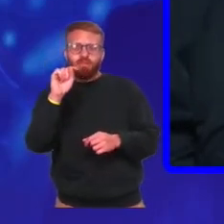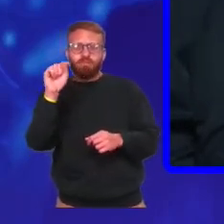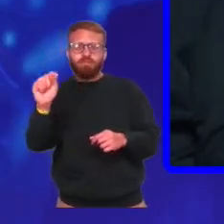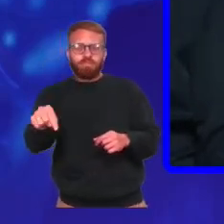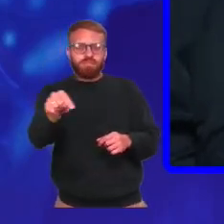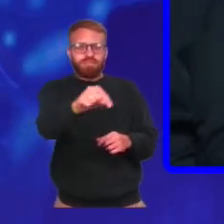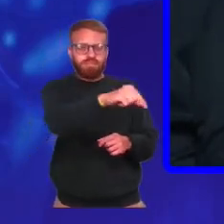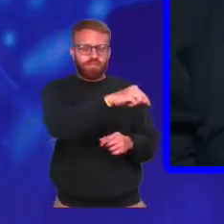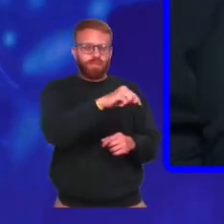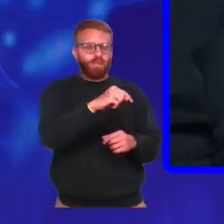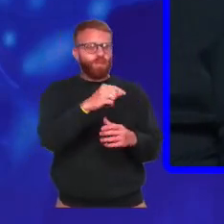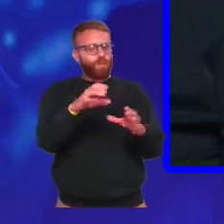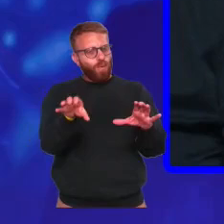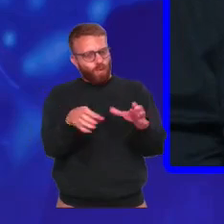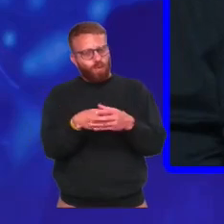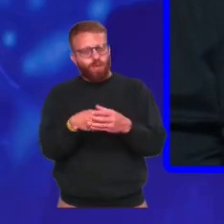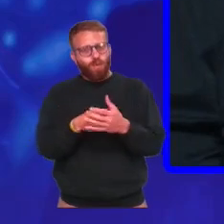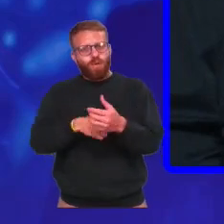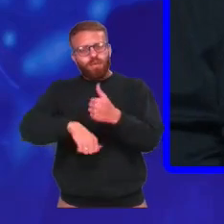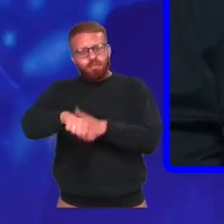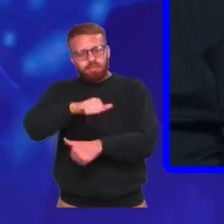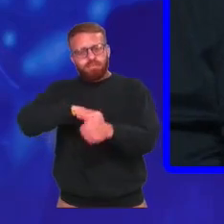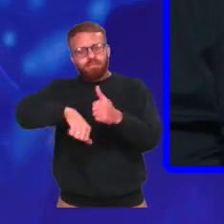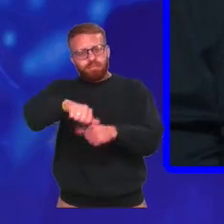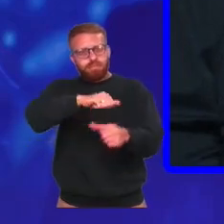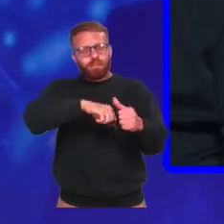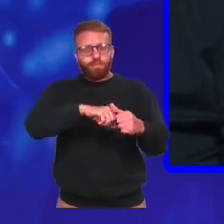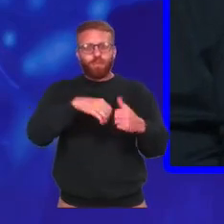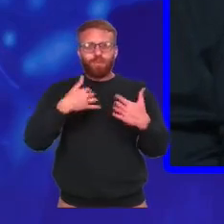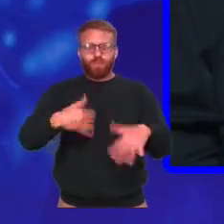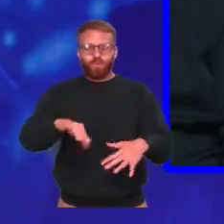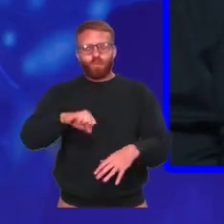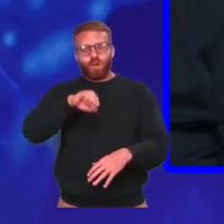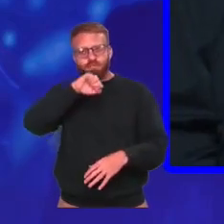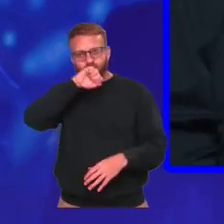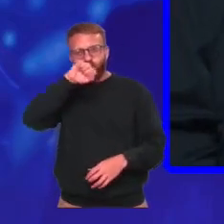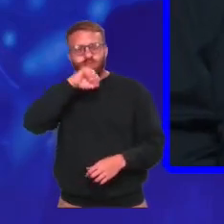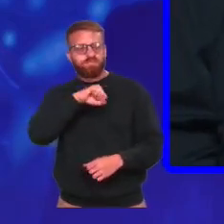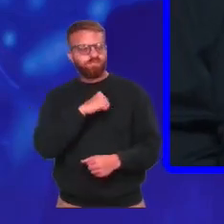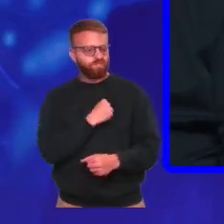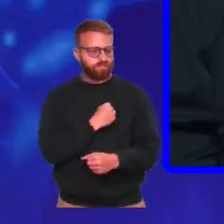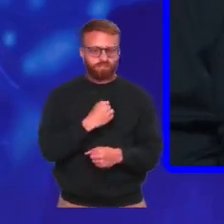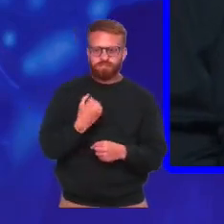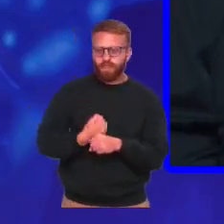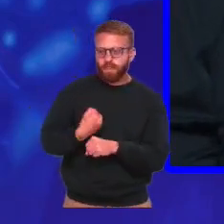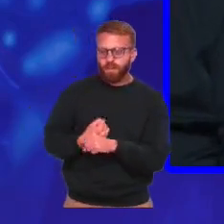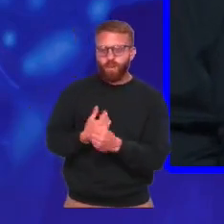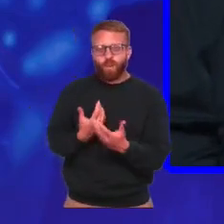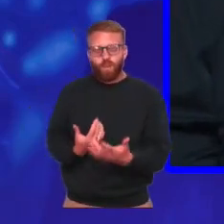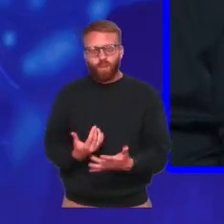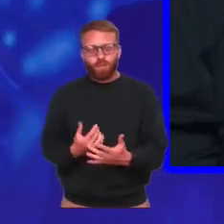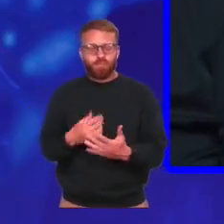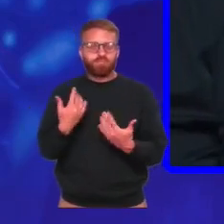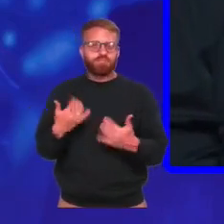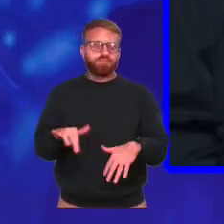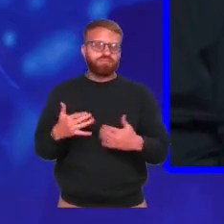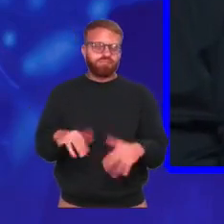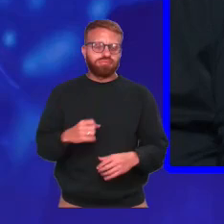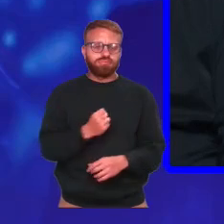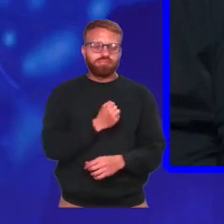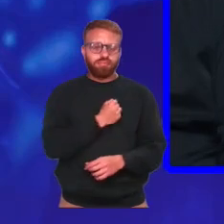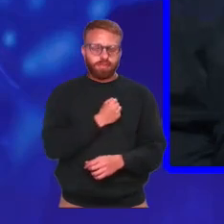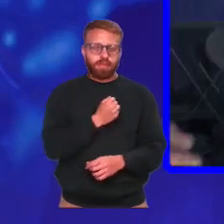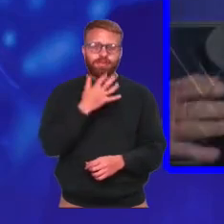audio, everybody is super passionate about it, like Dave's team and Paula. That's, I think, a big strength of our